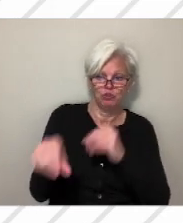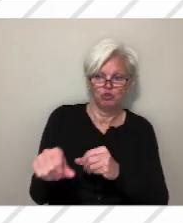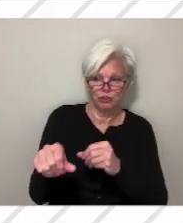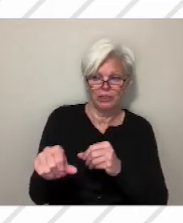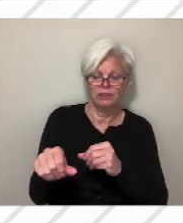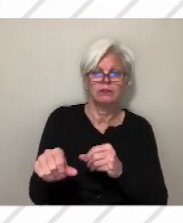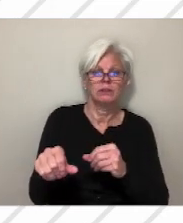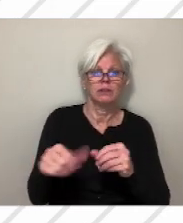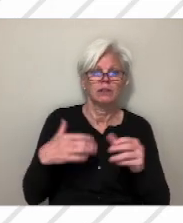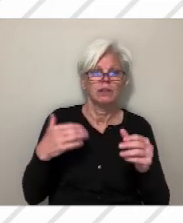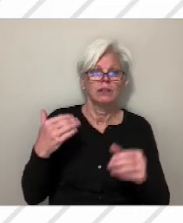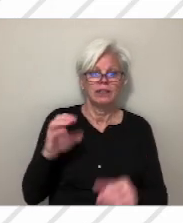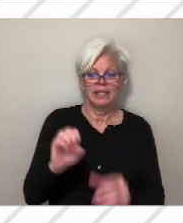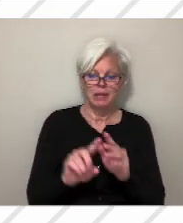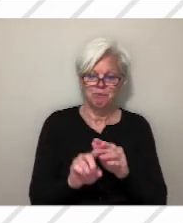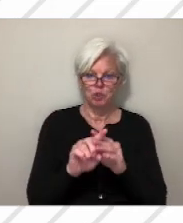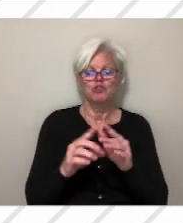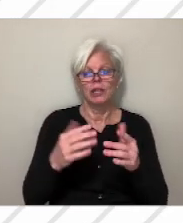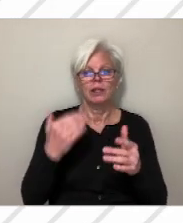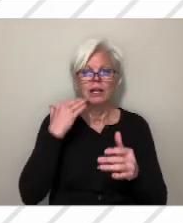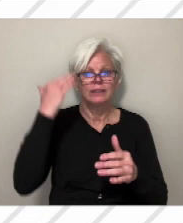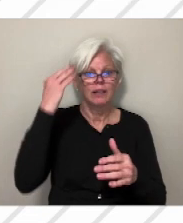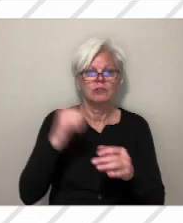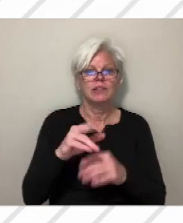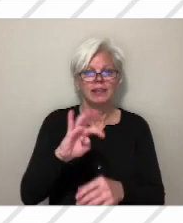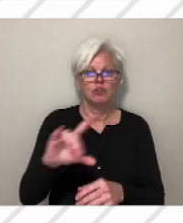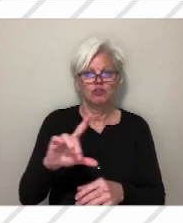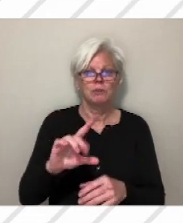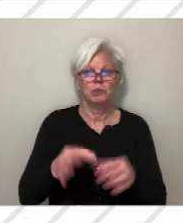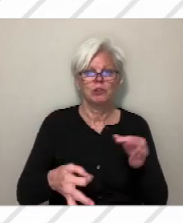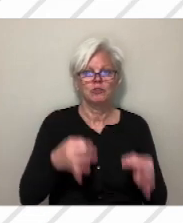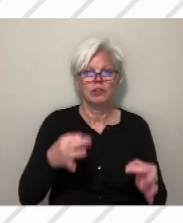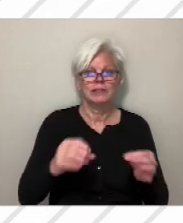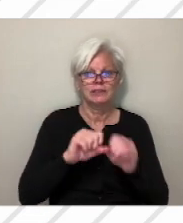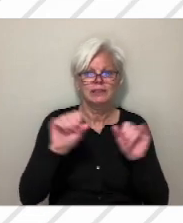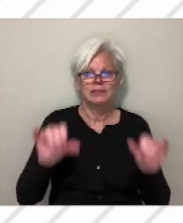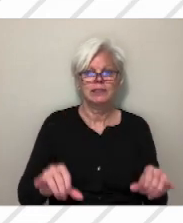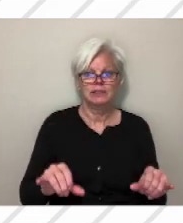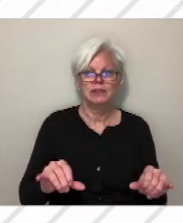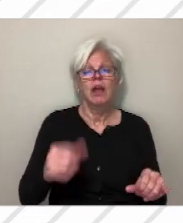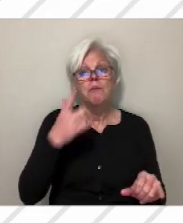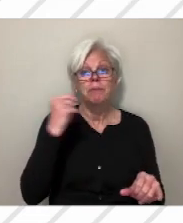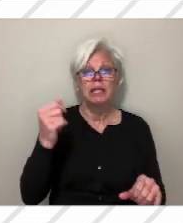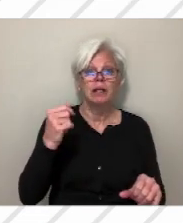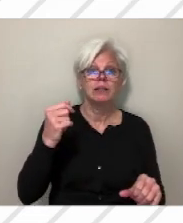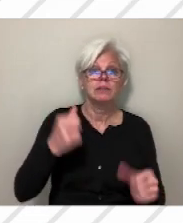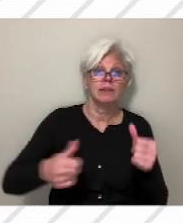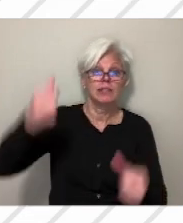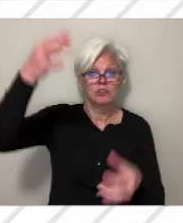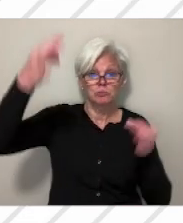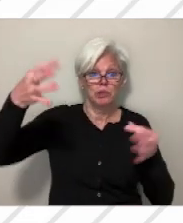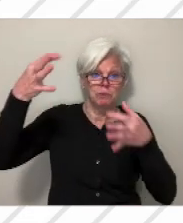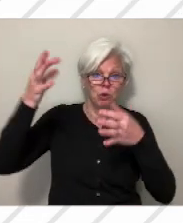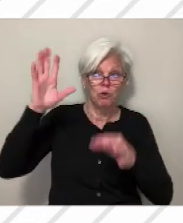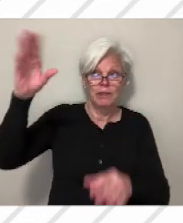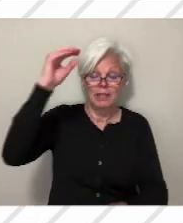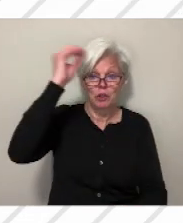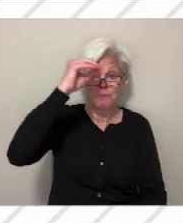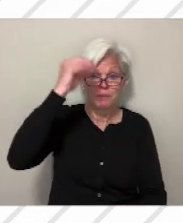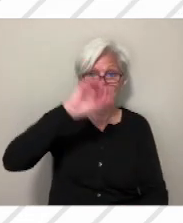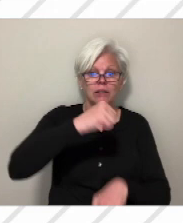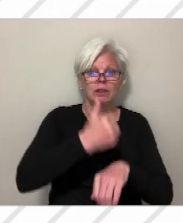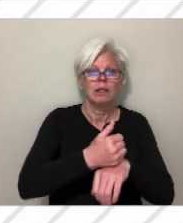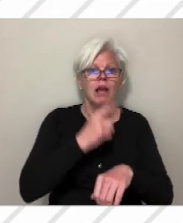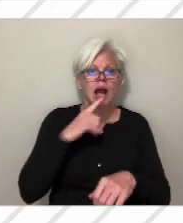justice system. And I highlight it here because the opinion of the Supreme Court was largely based on a